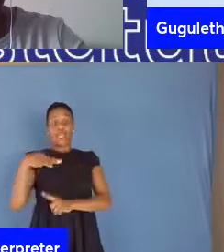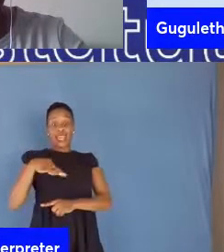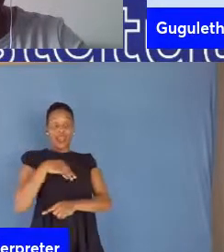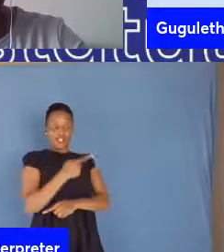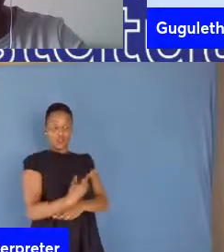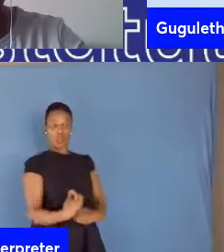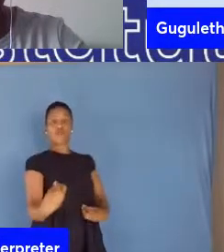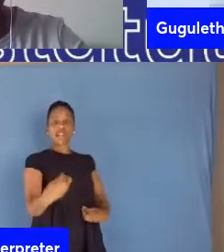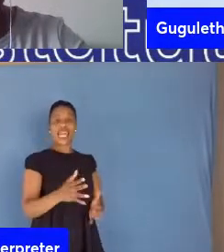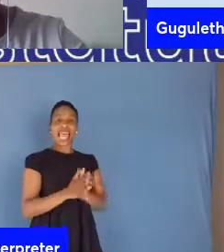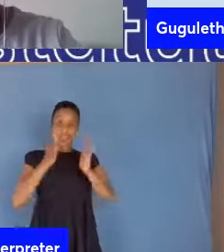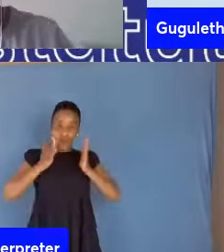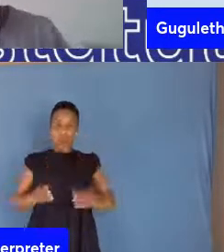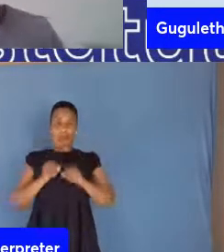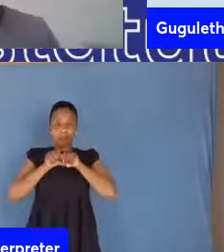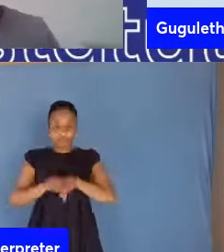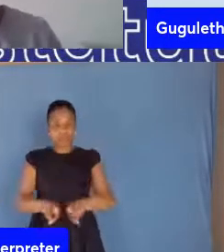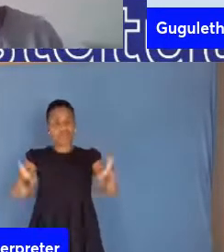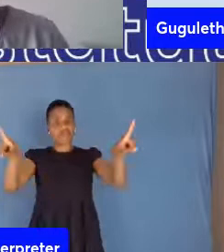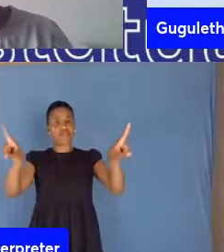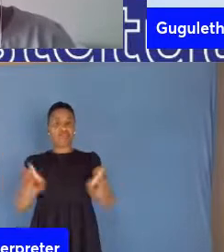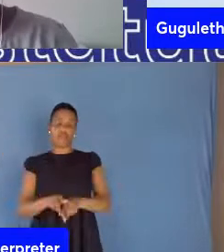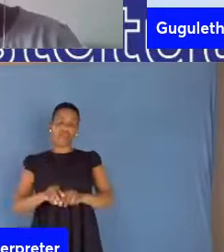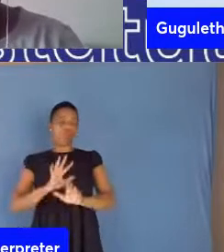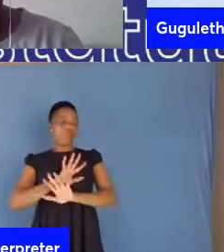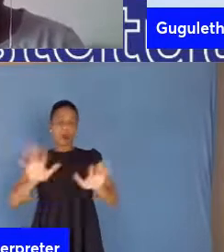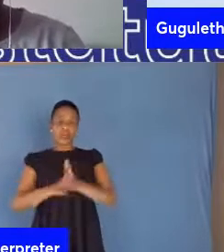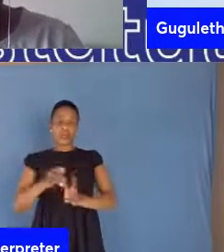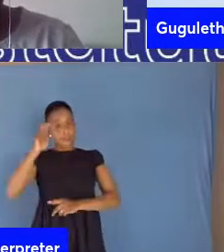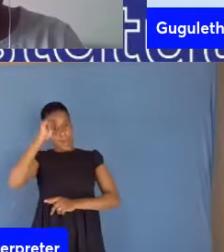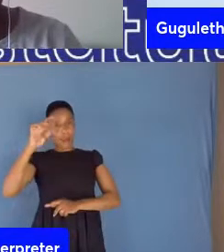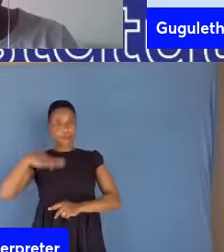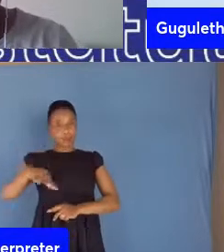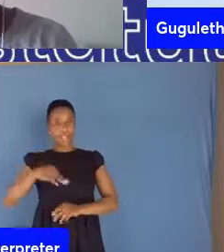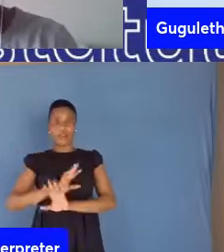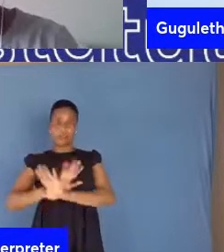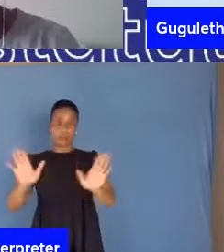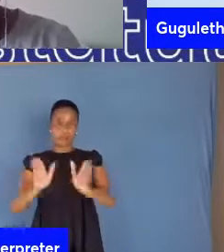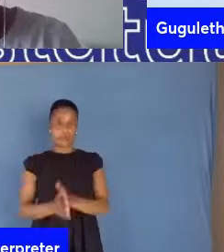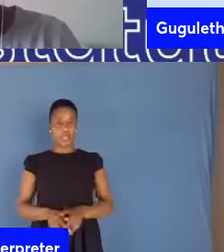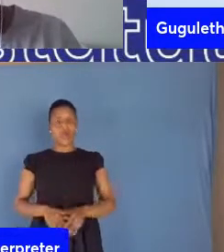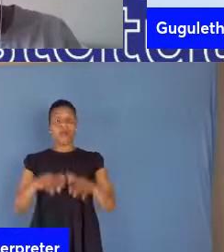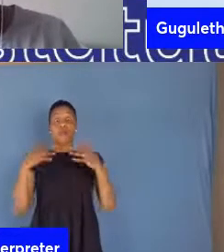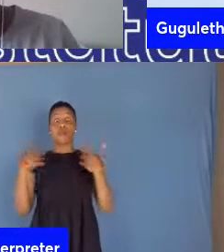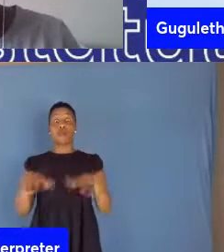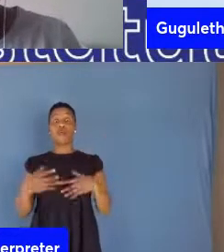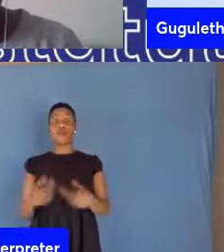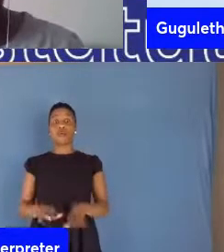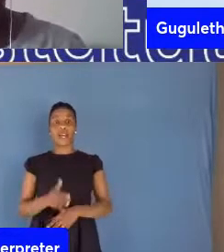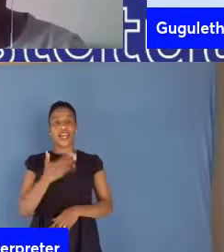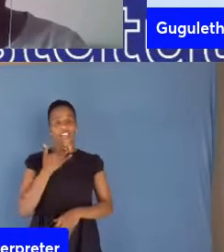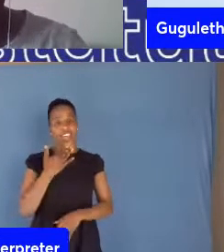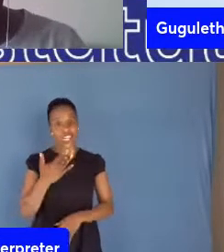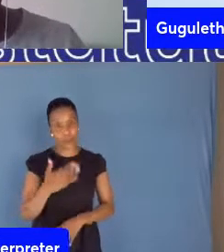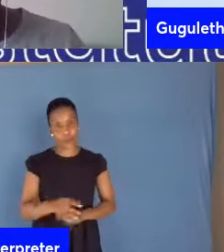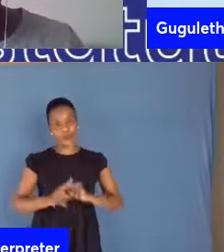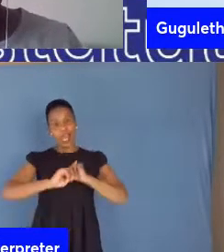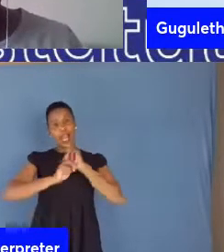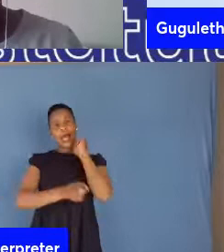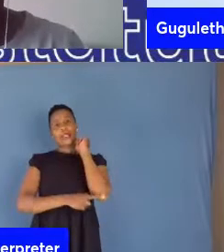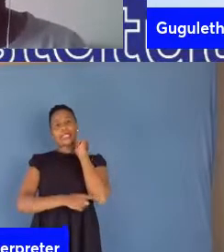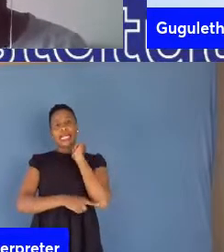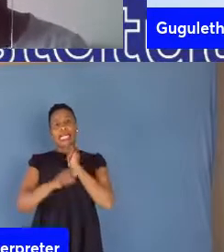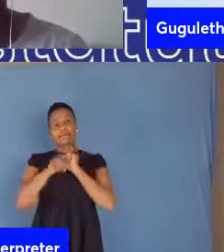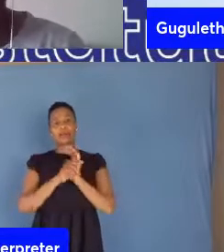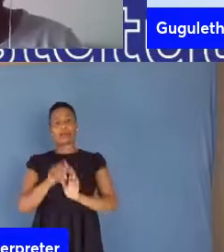beings at large rather. Sure, thank you. And lastly, for Andiswa, for the